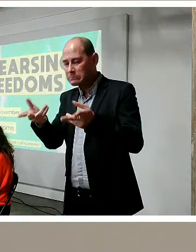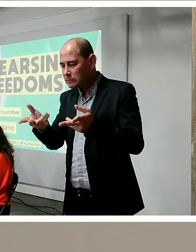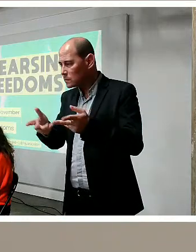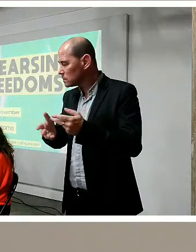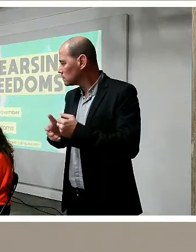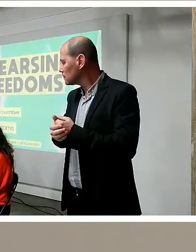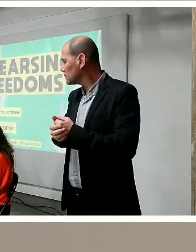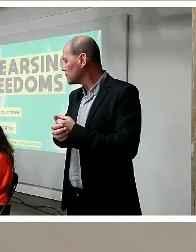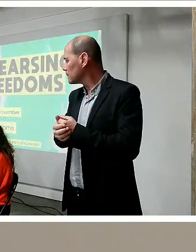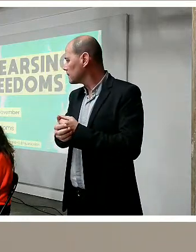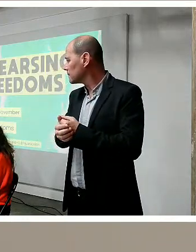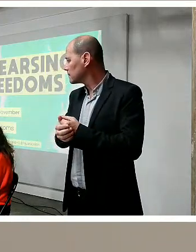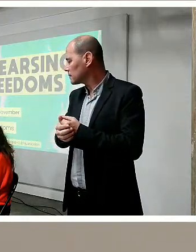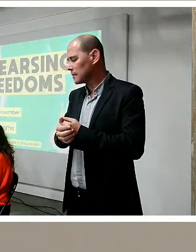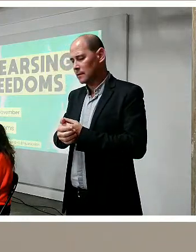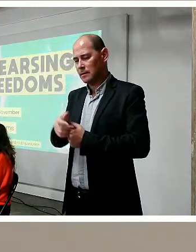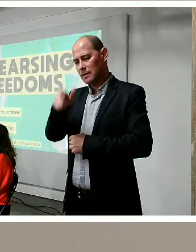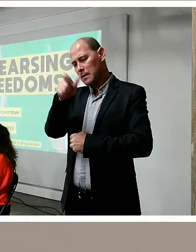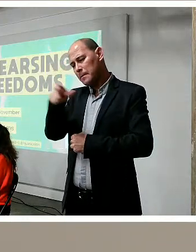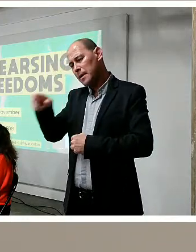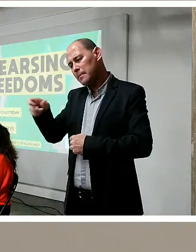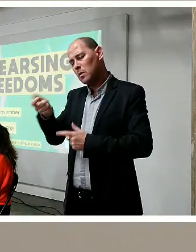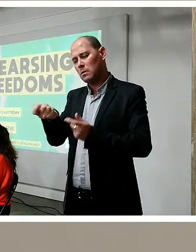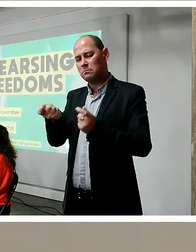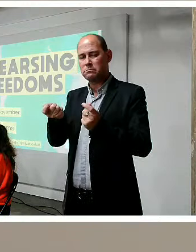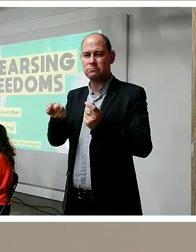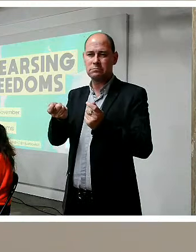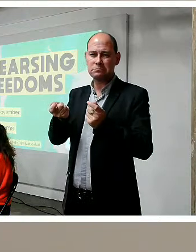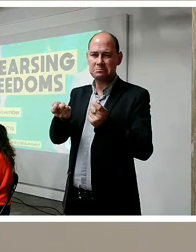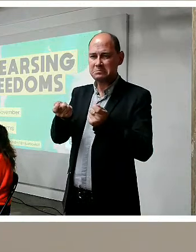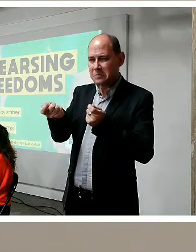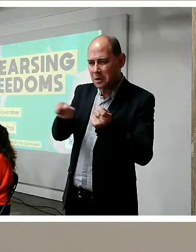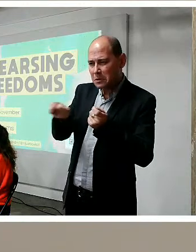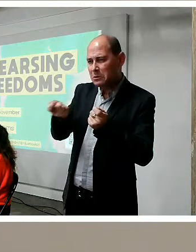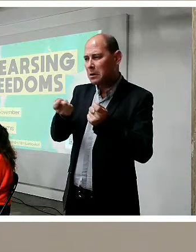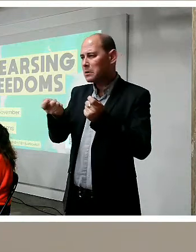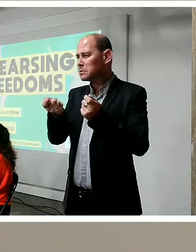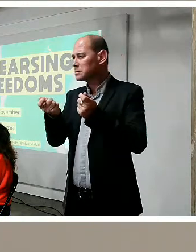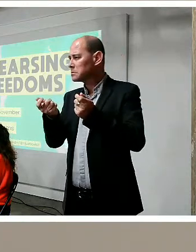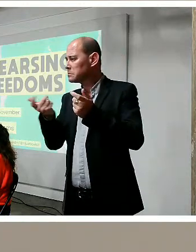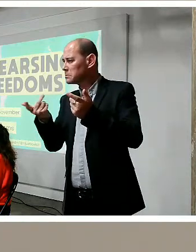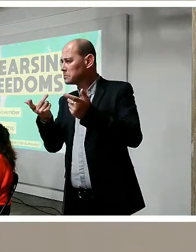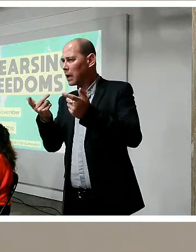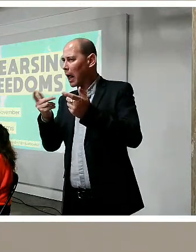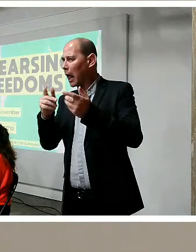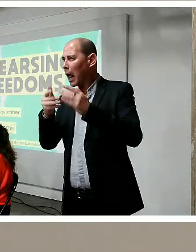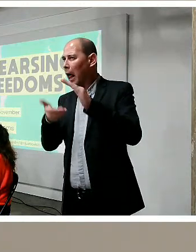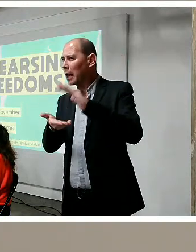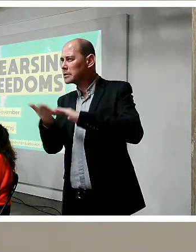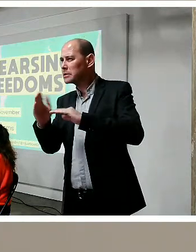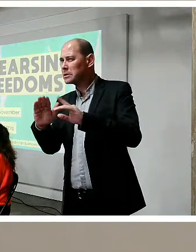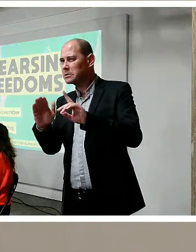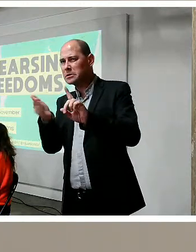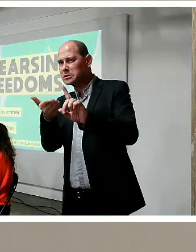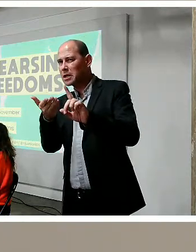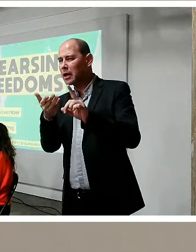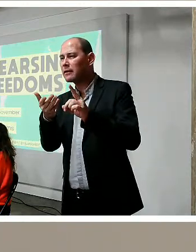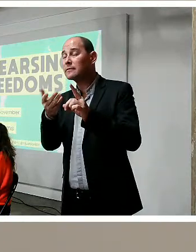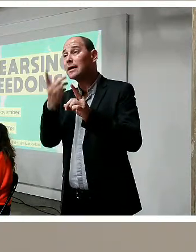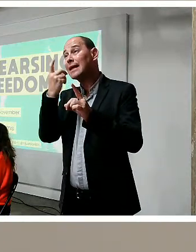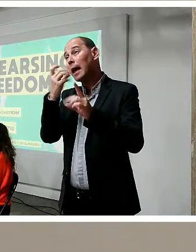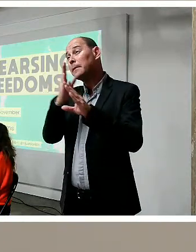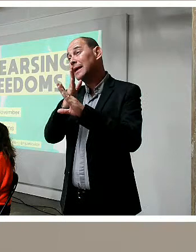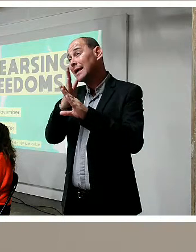are dehumanized, controlled, and underserved are obvious to us maybe, but perhaps more hidden to others,